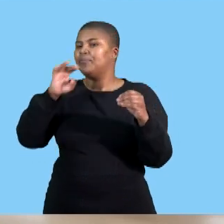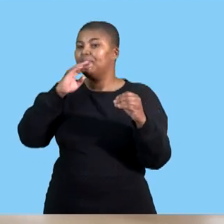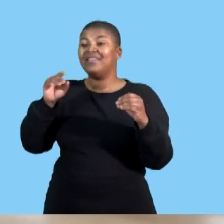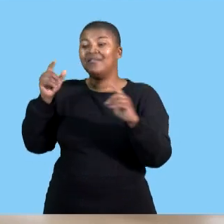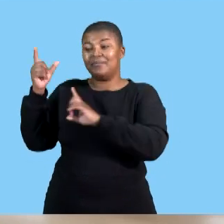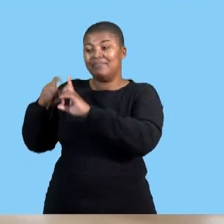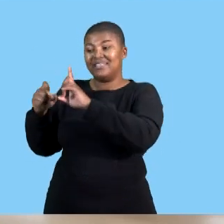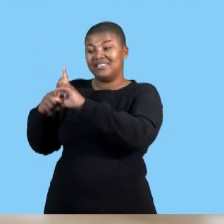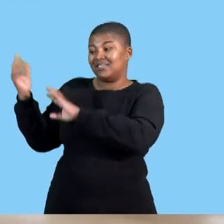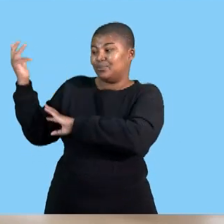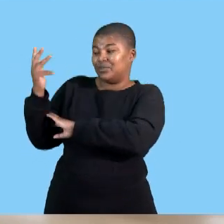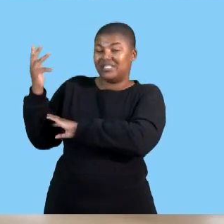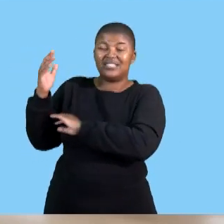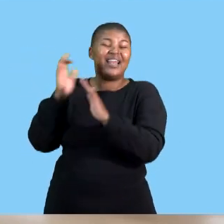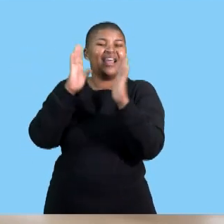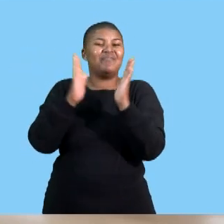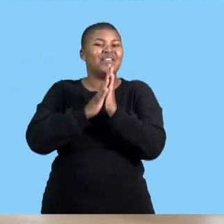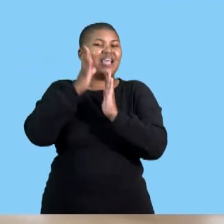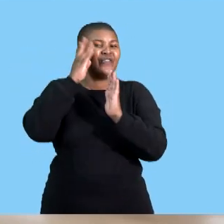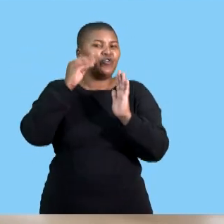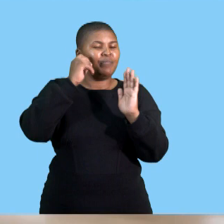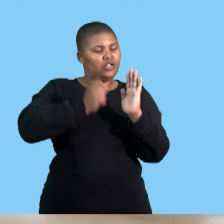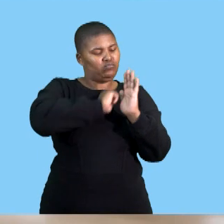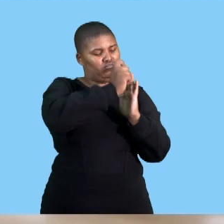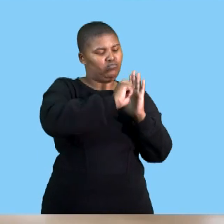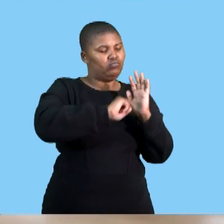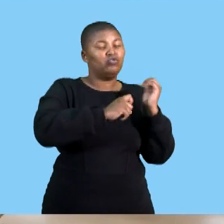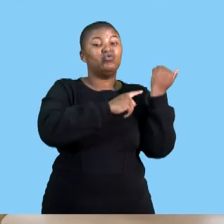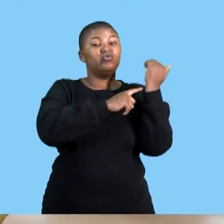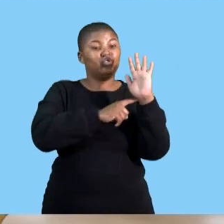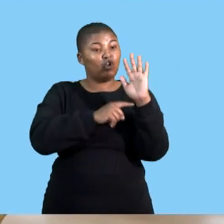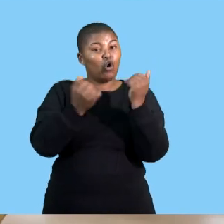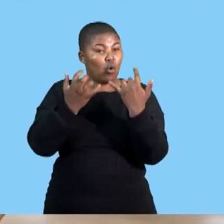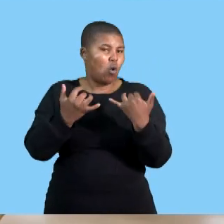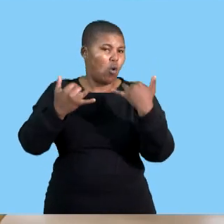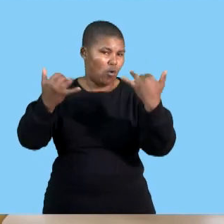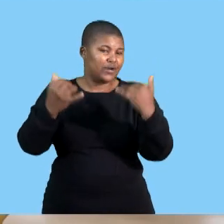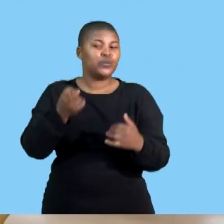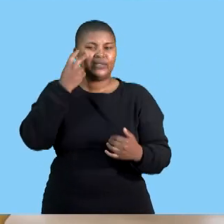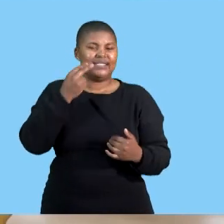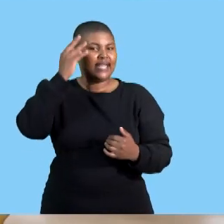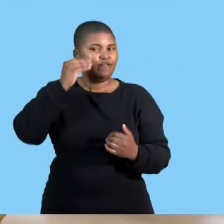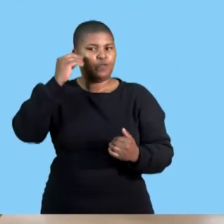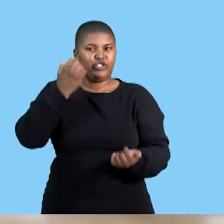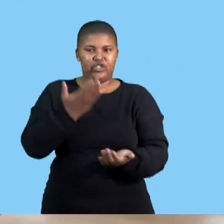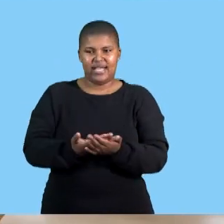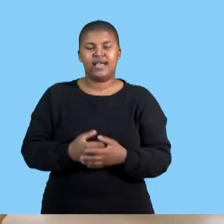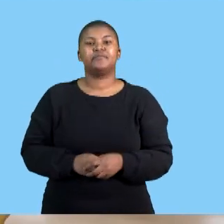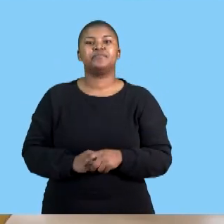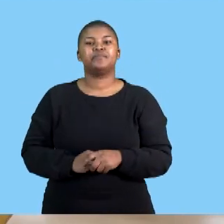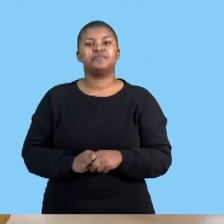whatever information that he or she wants to be projected towards the audience, to the audience, so that they can see that